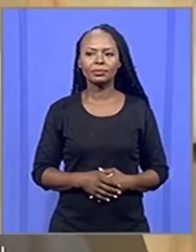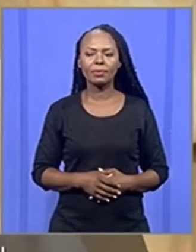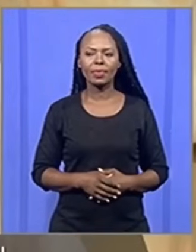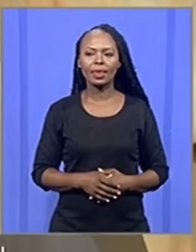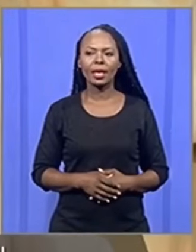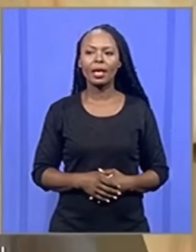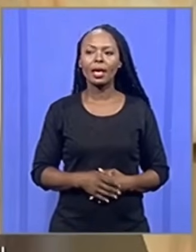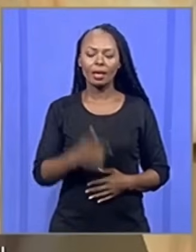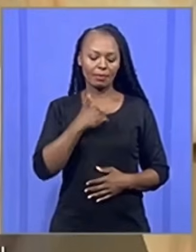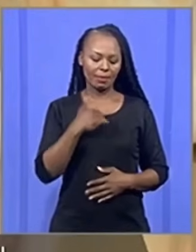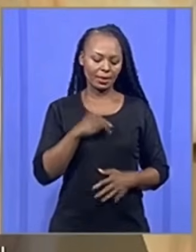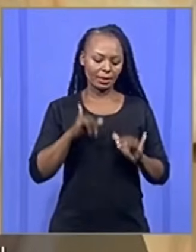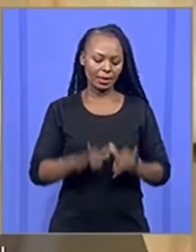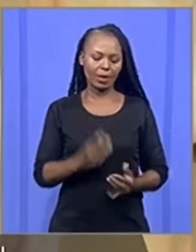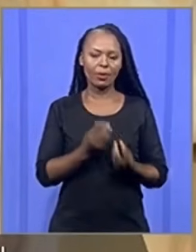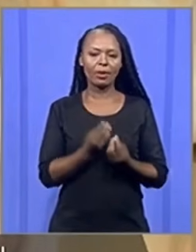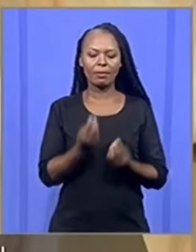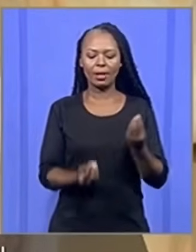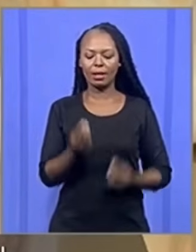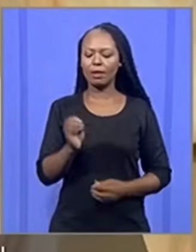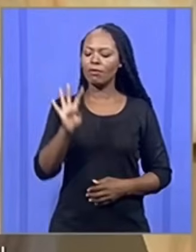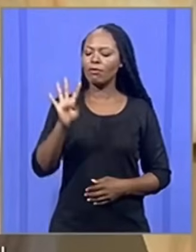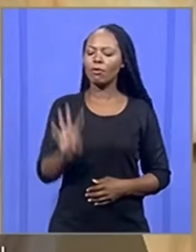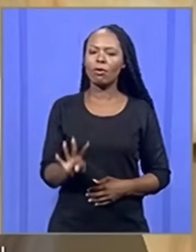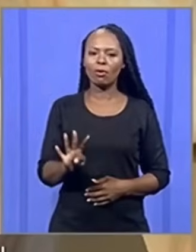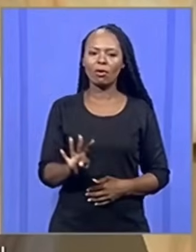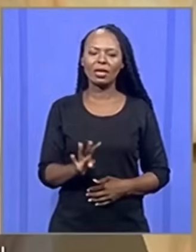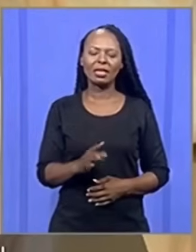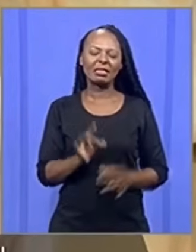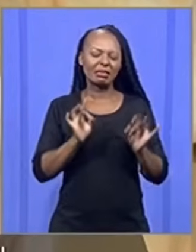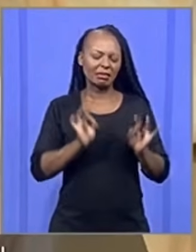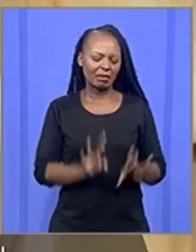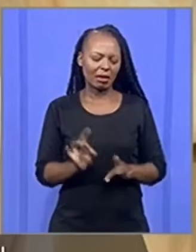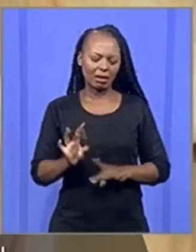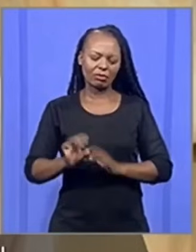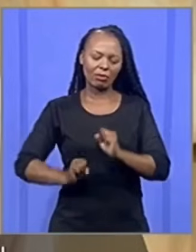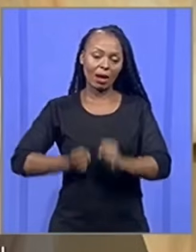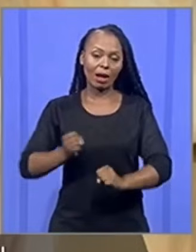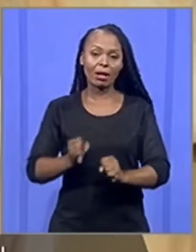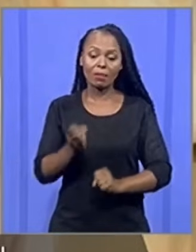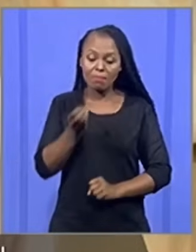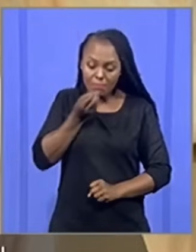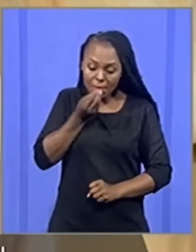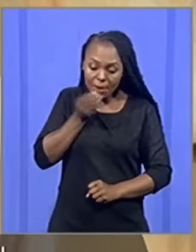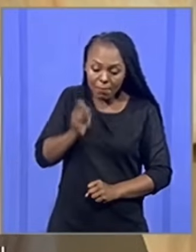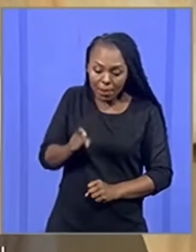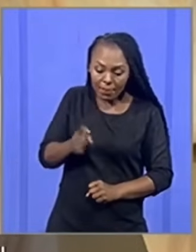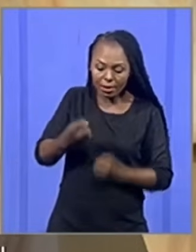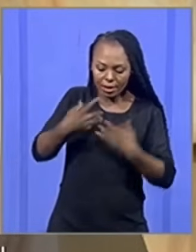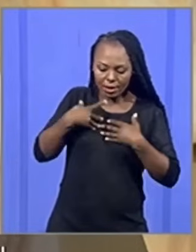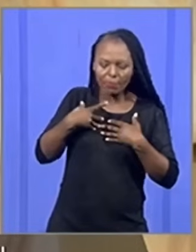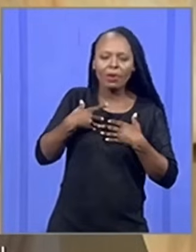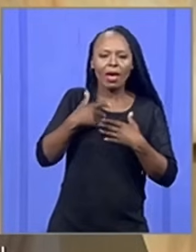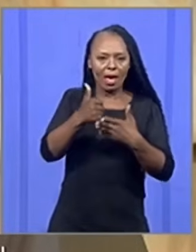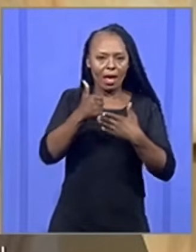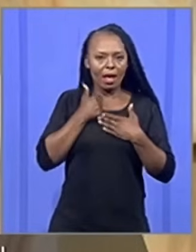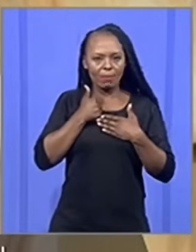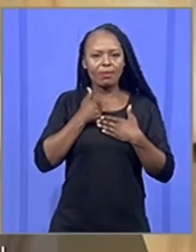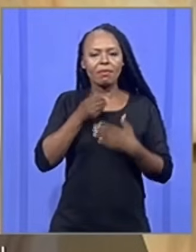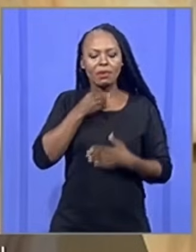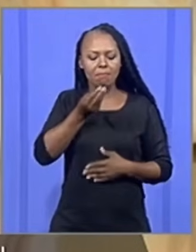Ke nna le bana ba ka ba le 4 mme re a sotlega. Dijo tseno di tlile go re thusa thata. Re tlile go robala re